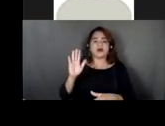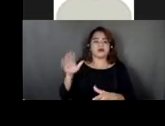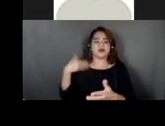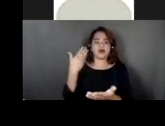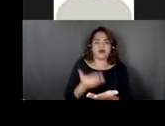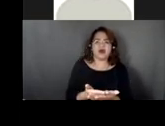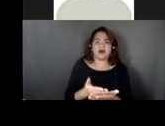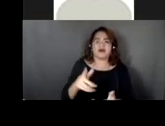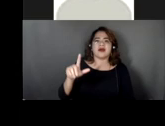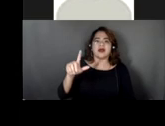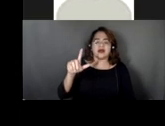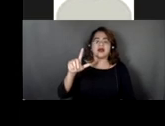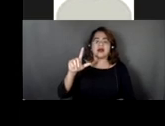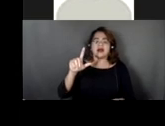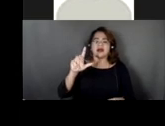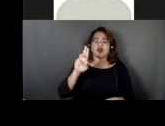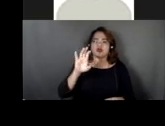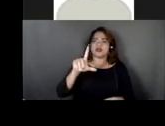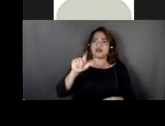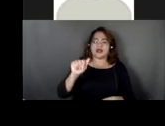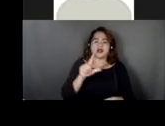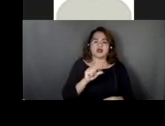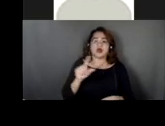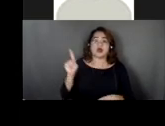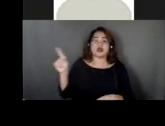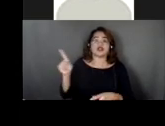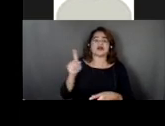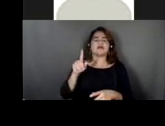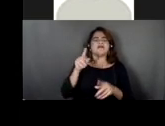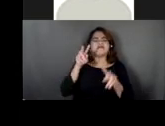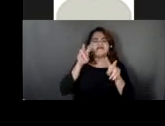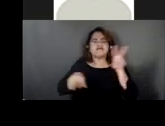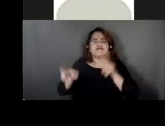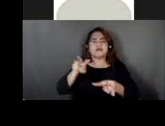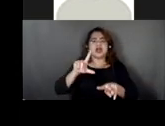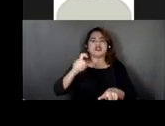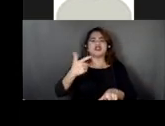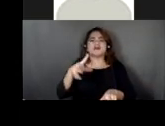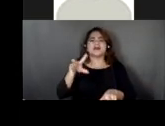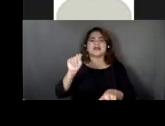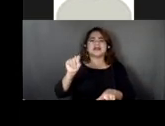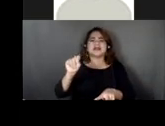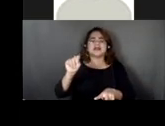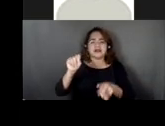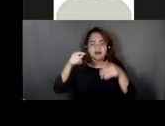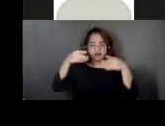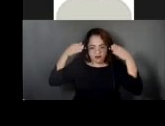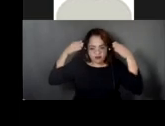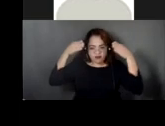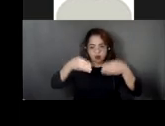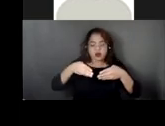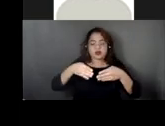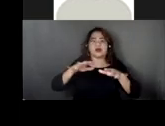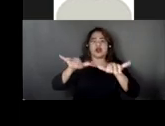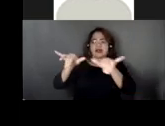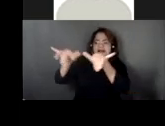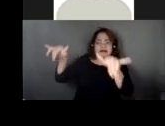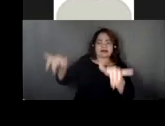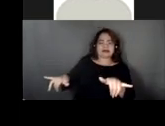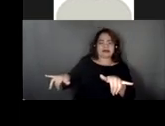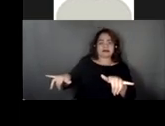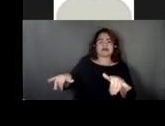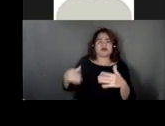Care Committee. And this committee was really tasked at looking at the entire health system and how we could leverage it to deliver